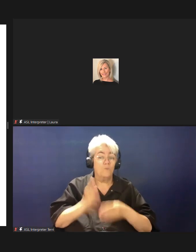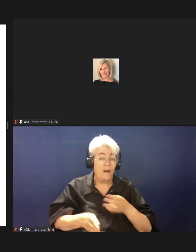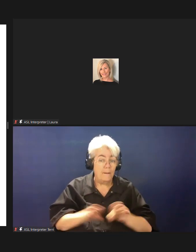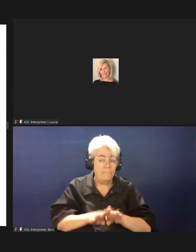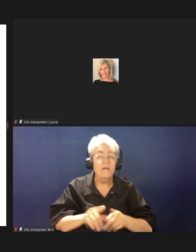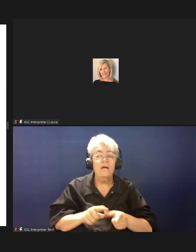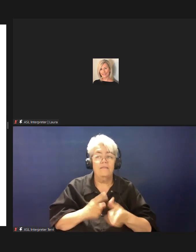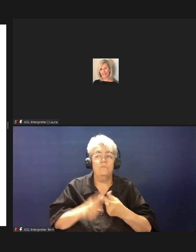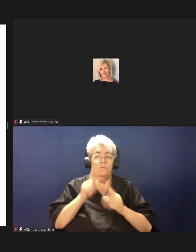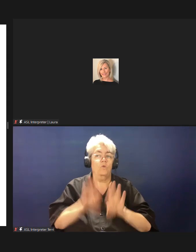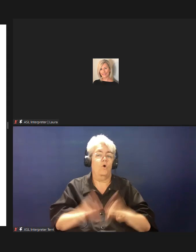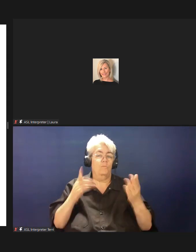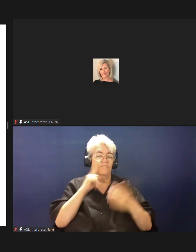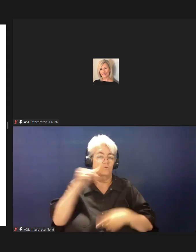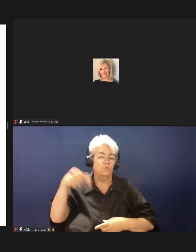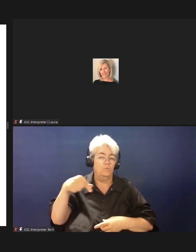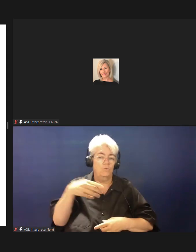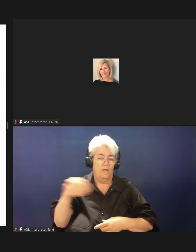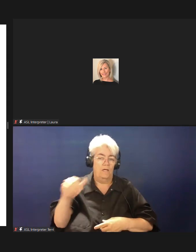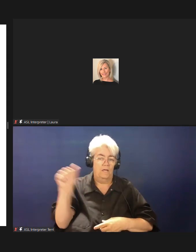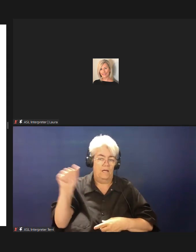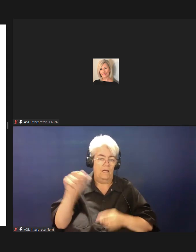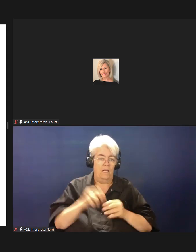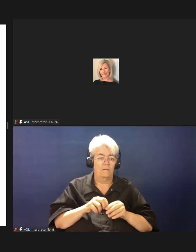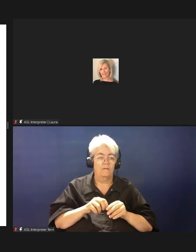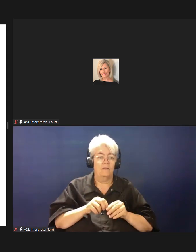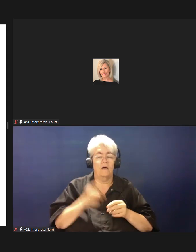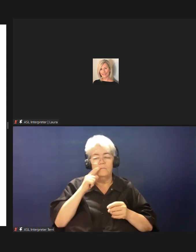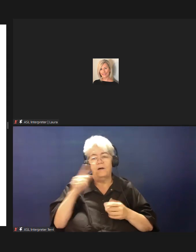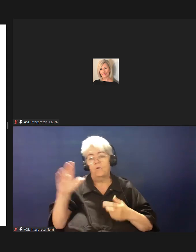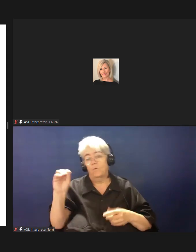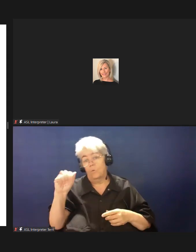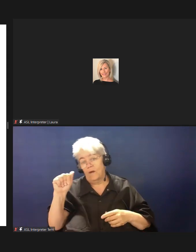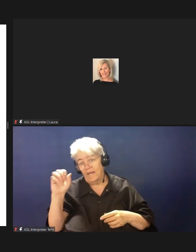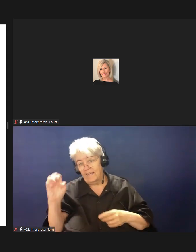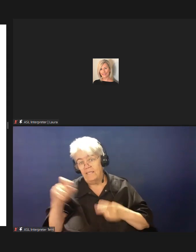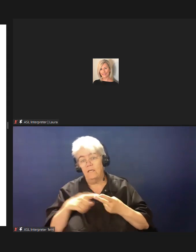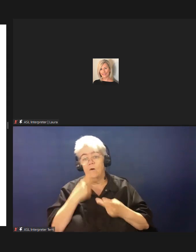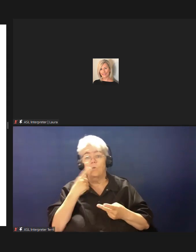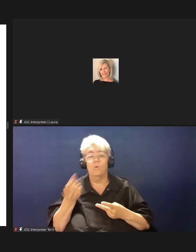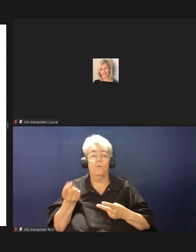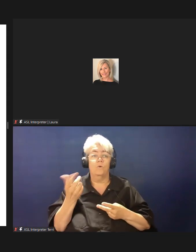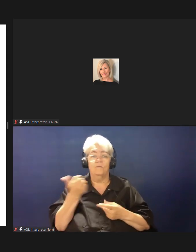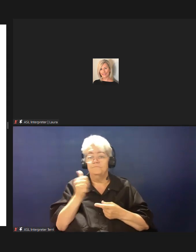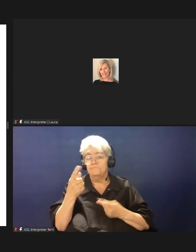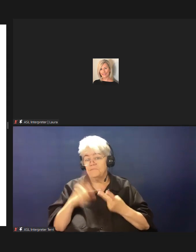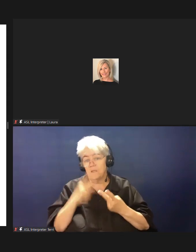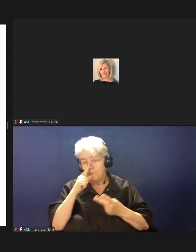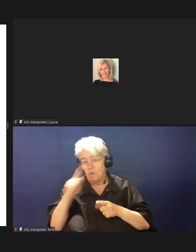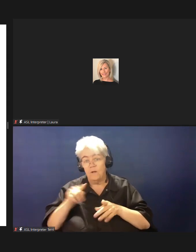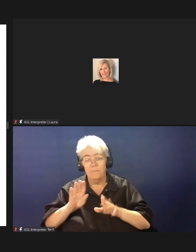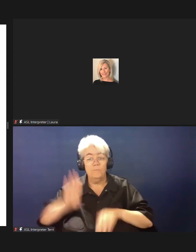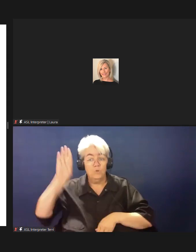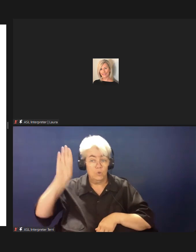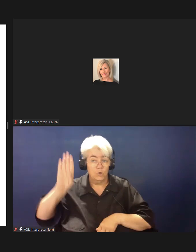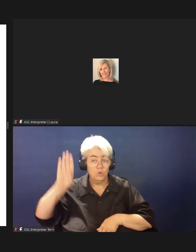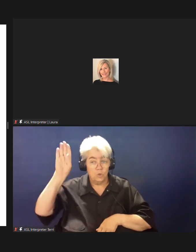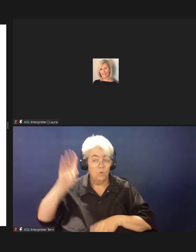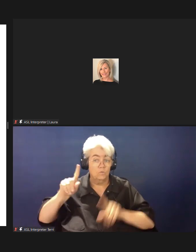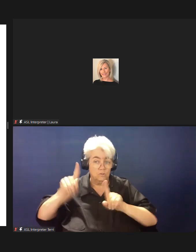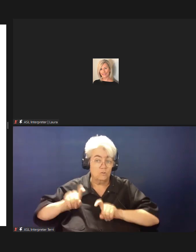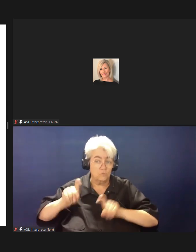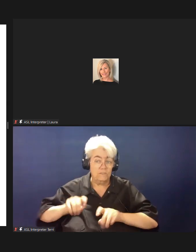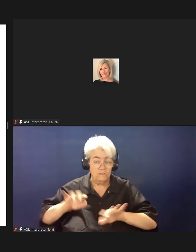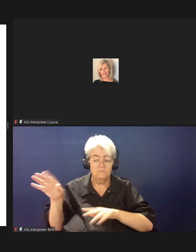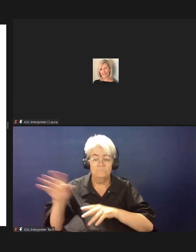up for questions about OAE screening or anything we didn't address about pure tone